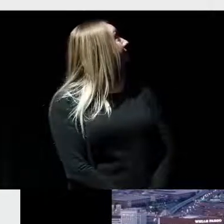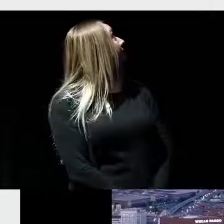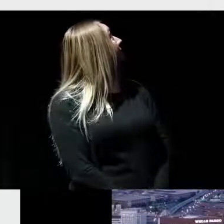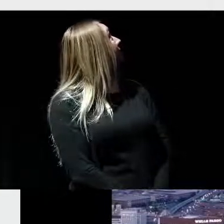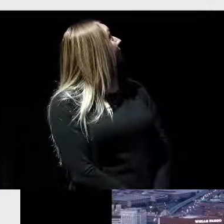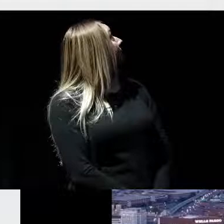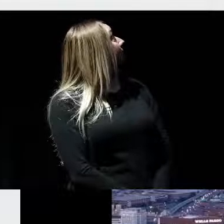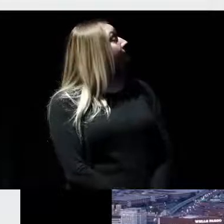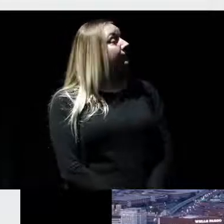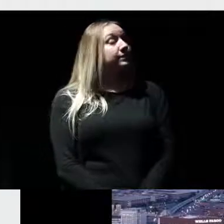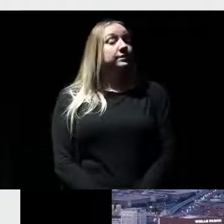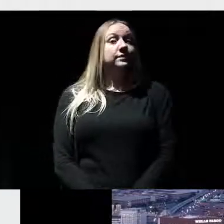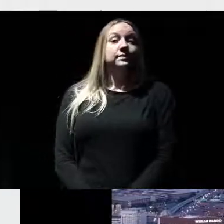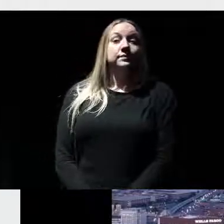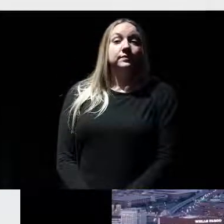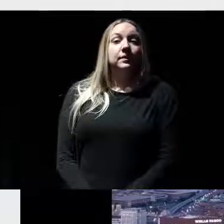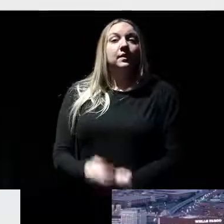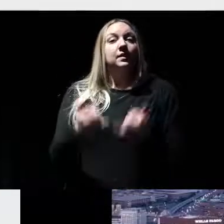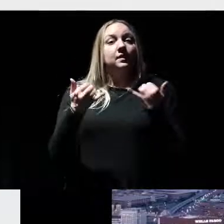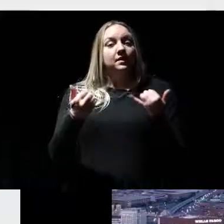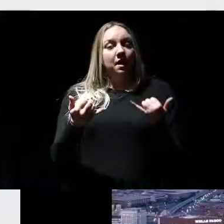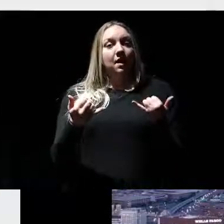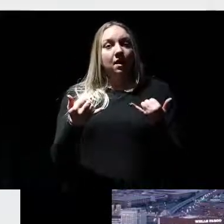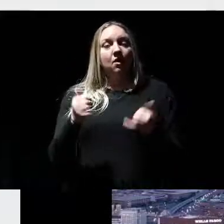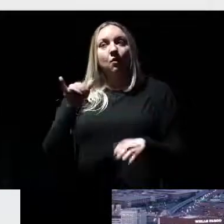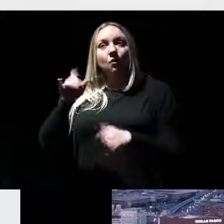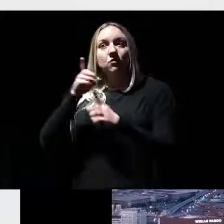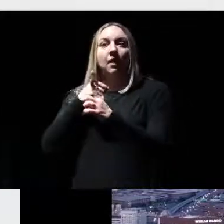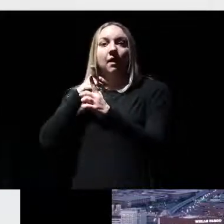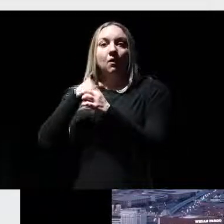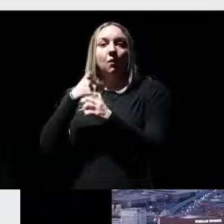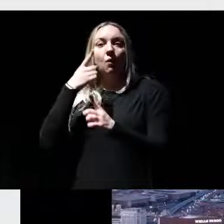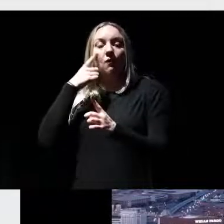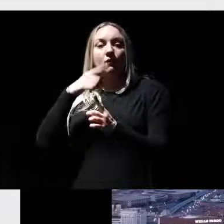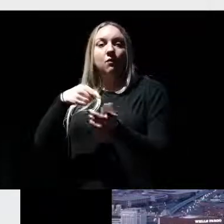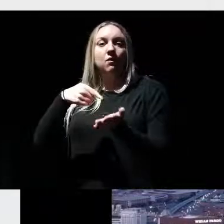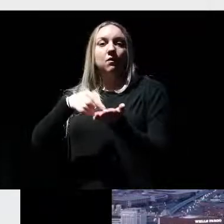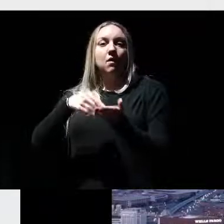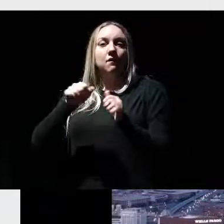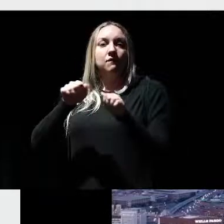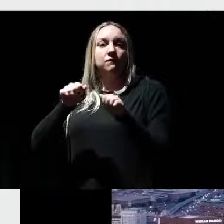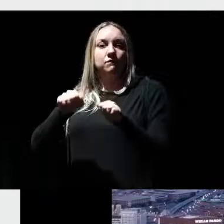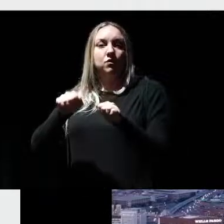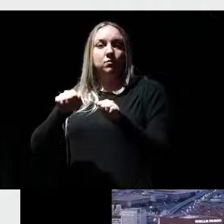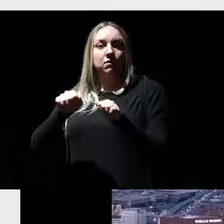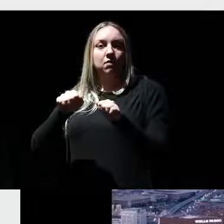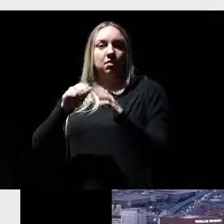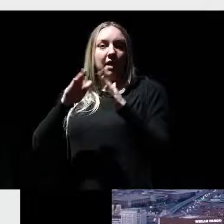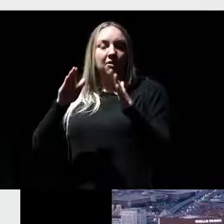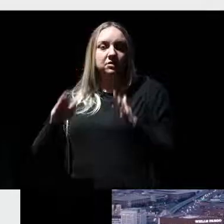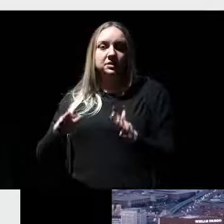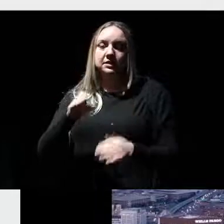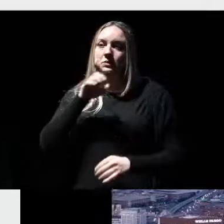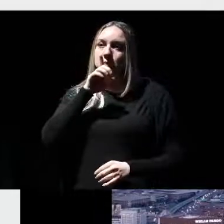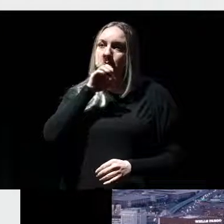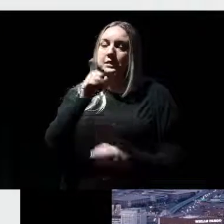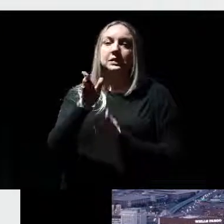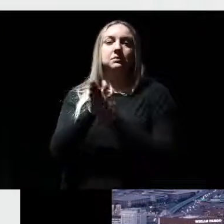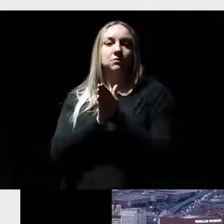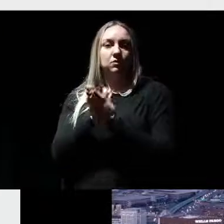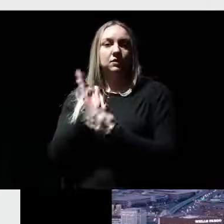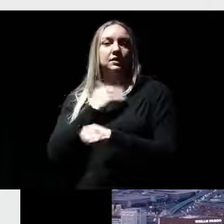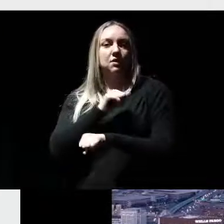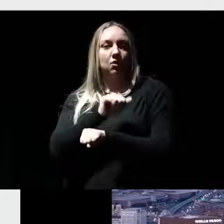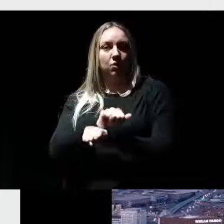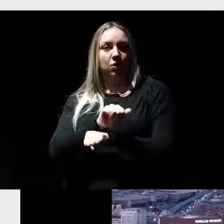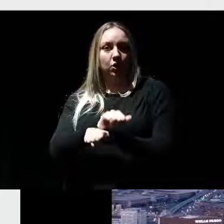goal around housing has certainly, as I mentioned, been a big part of our work, and has continued to expand. It's a